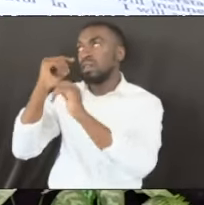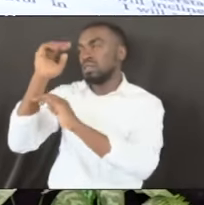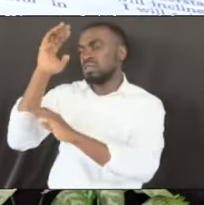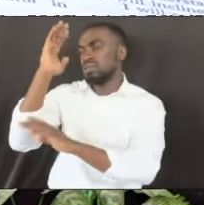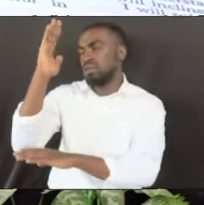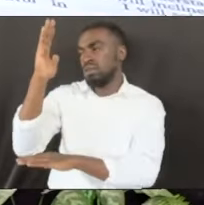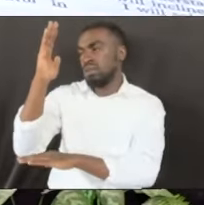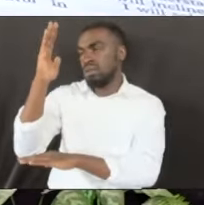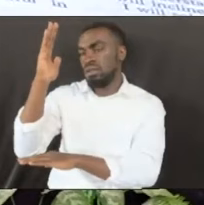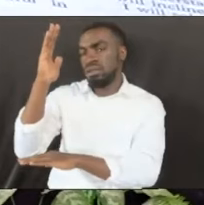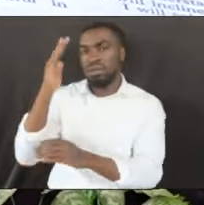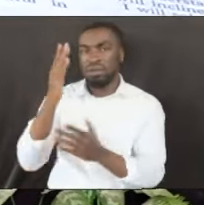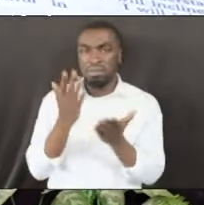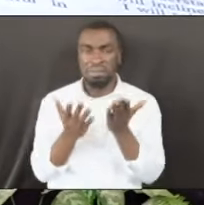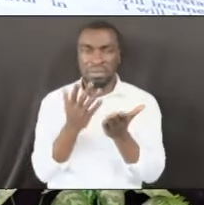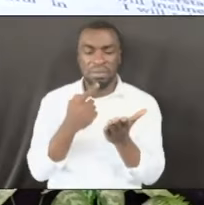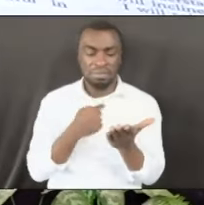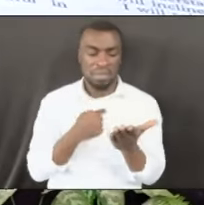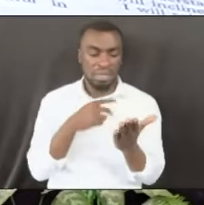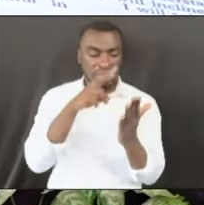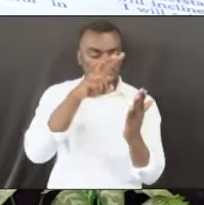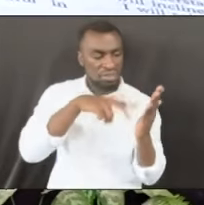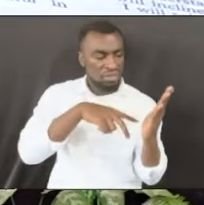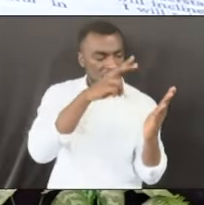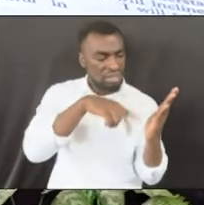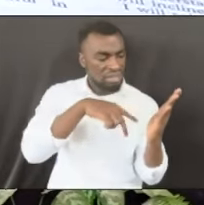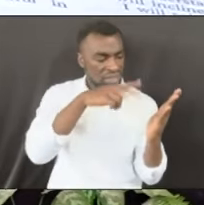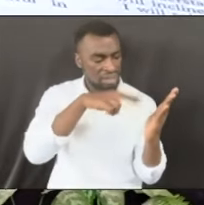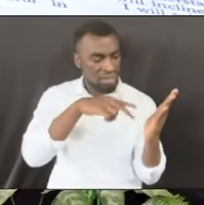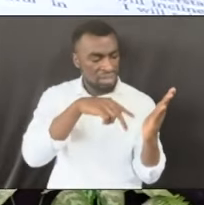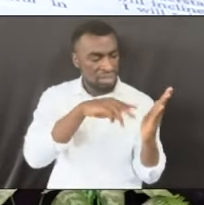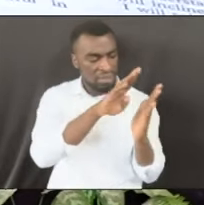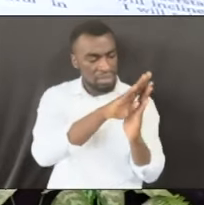Maybe I can just read a few texts there. I will not read the whole of it.